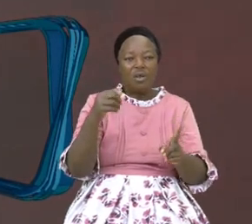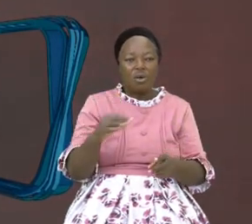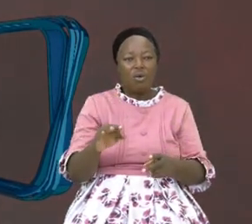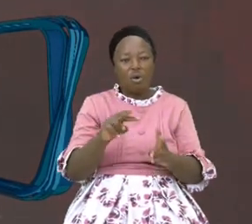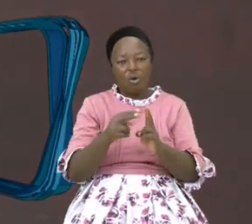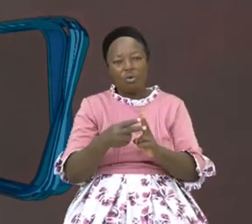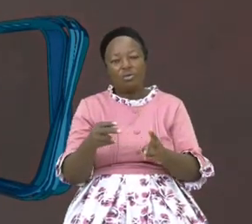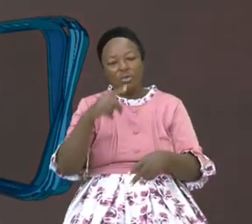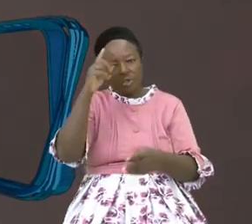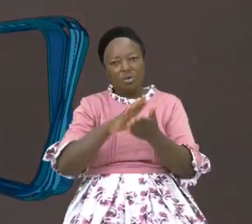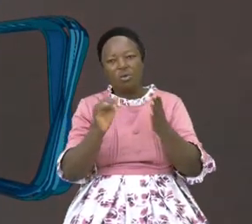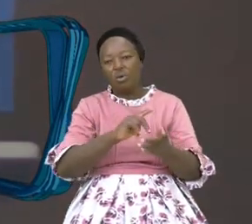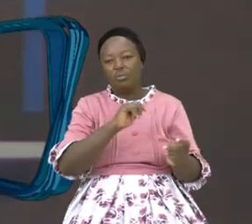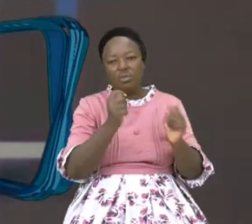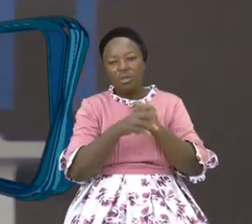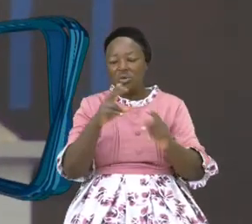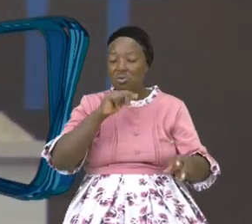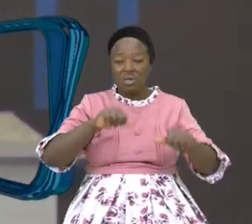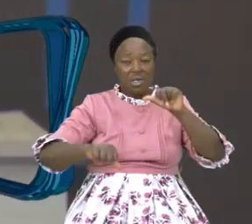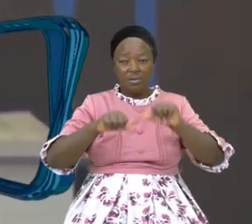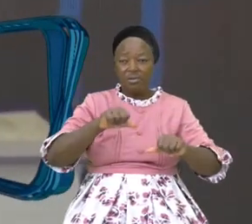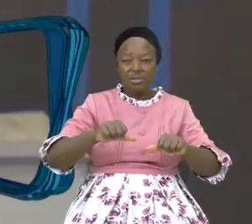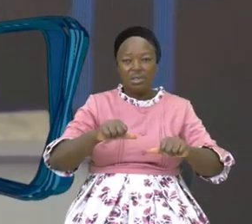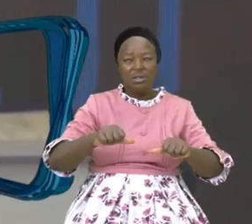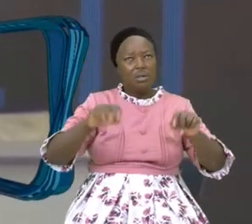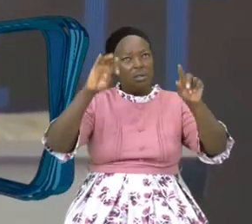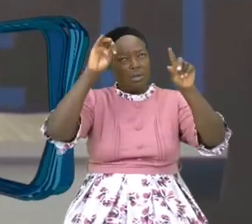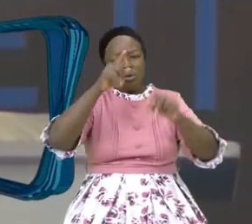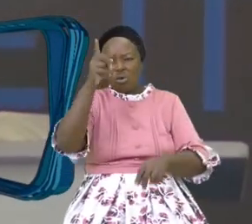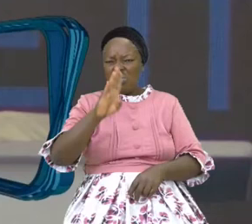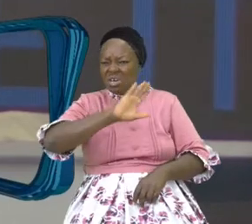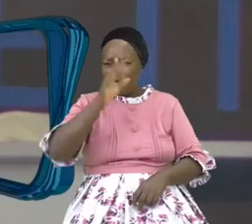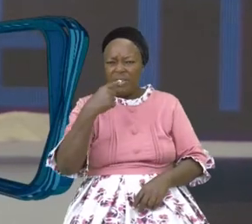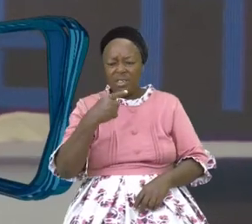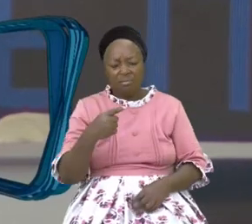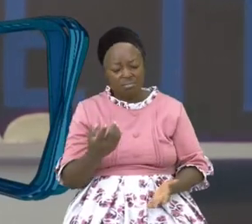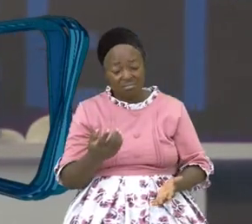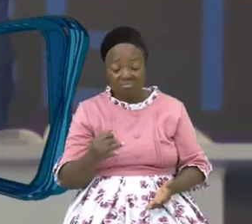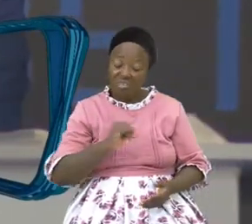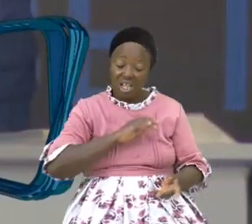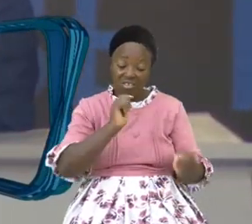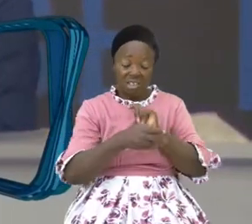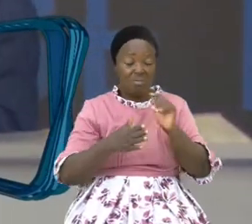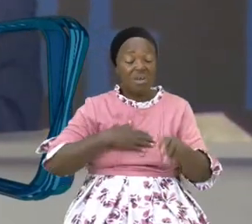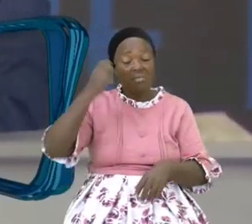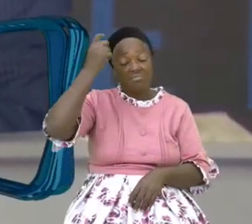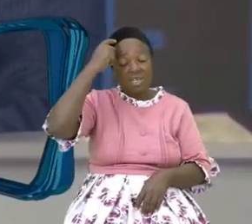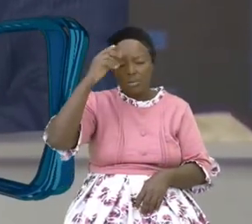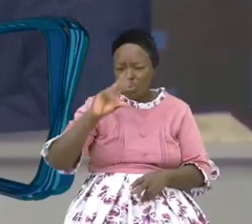turning. He doesn't say, I changed my mind. He doesn't change his mind. He said, I will